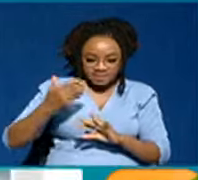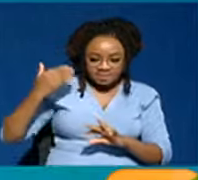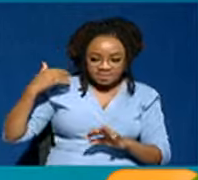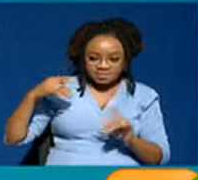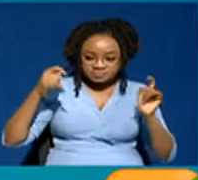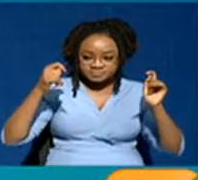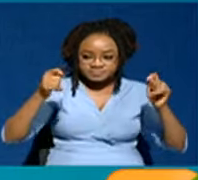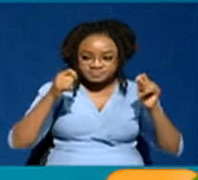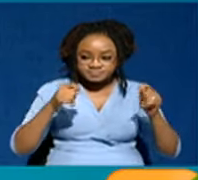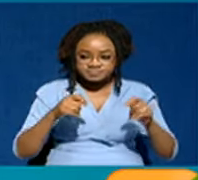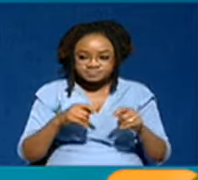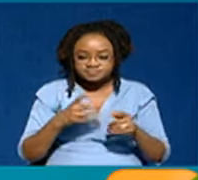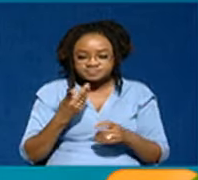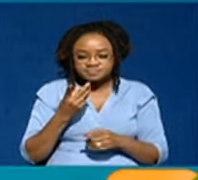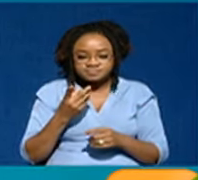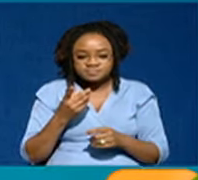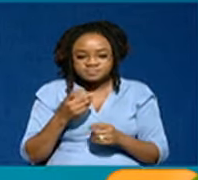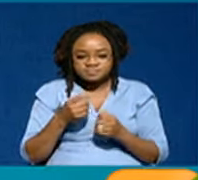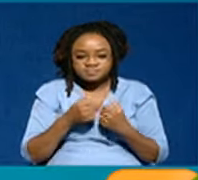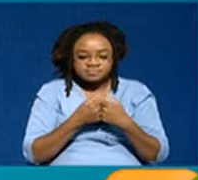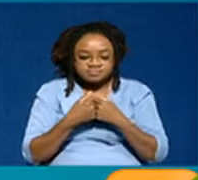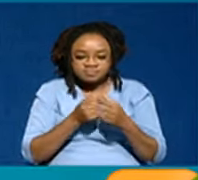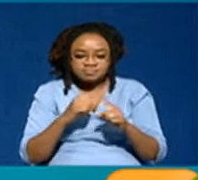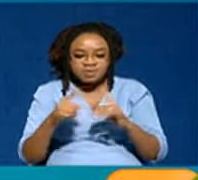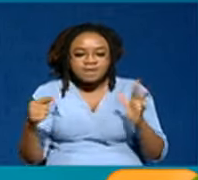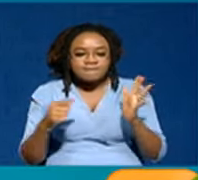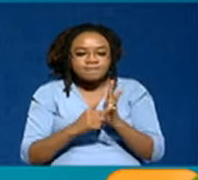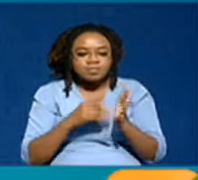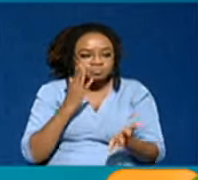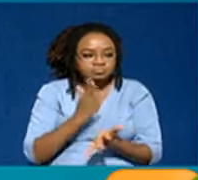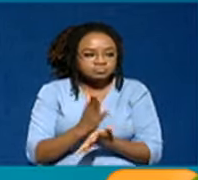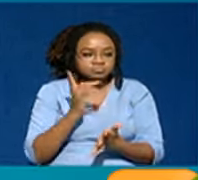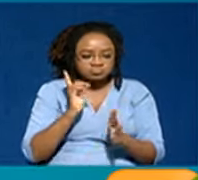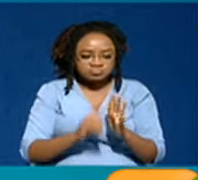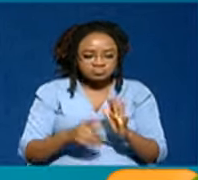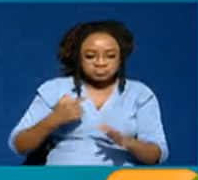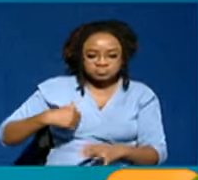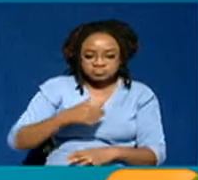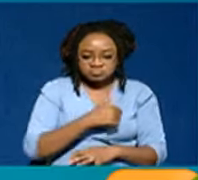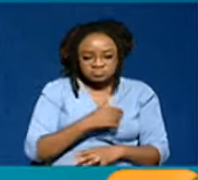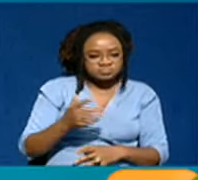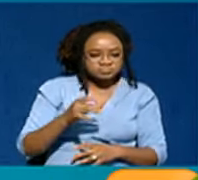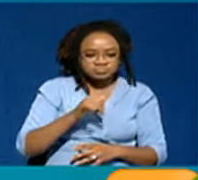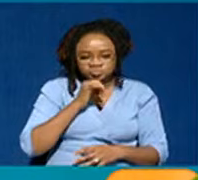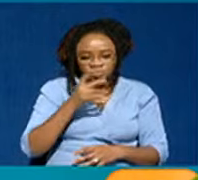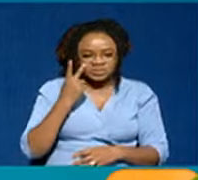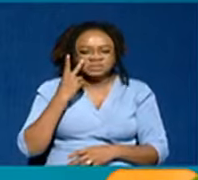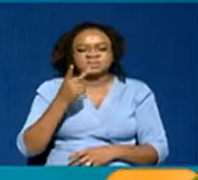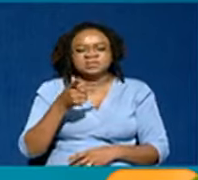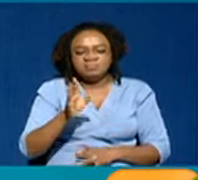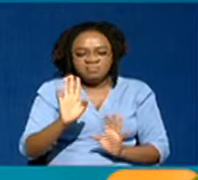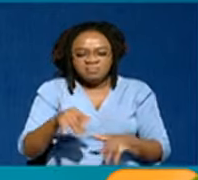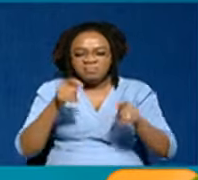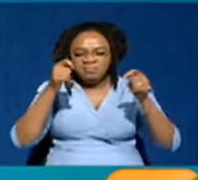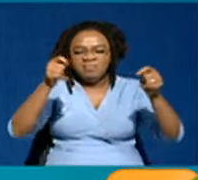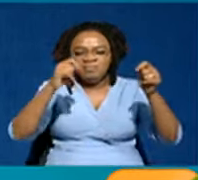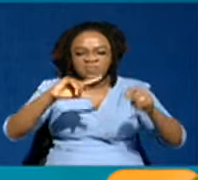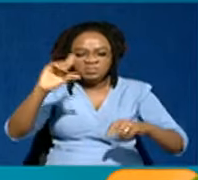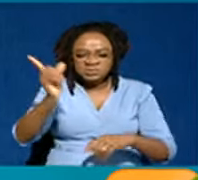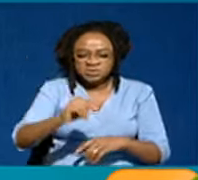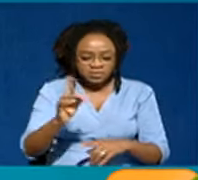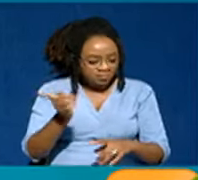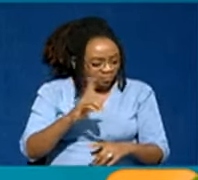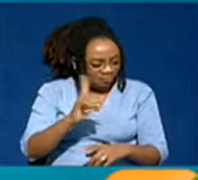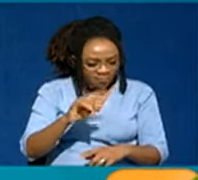carried out by Dr. Matende Chiro. The reality is that we do not take strikes for fun, and it becomes a very difficult decision